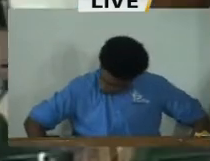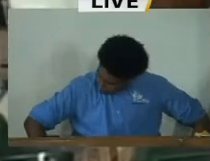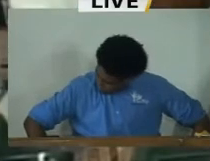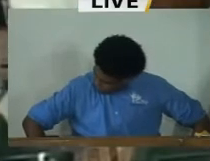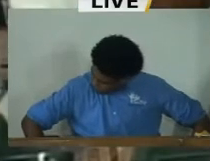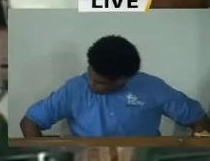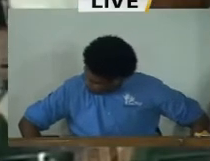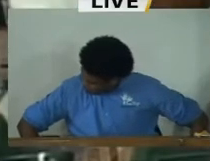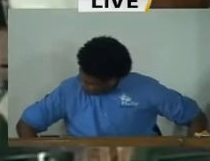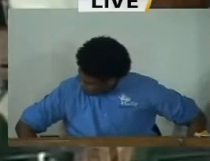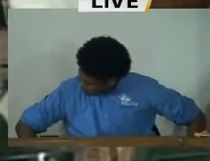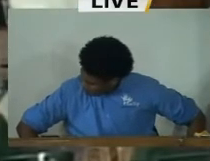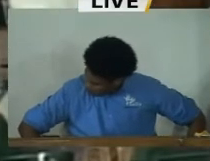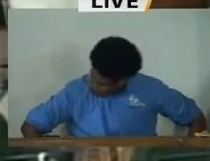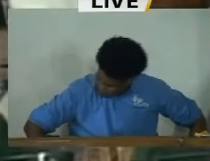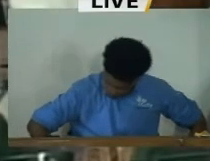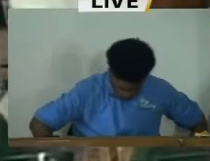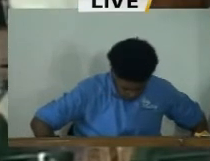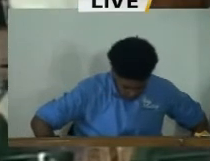continue.